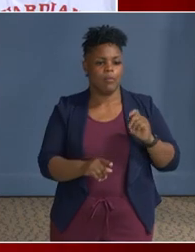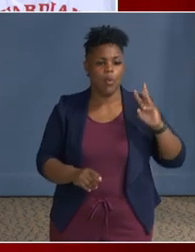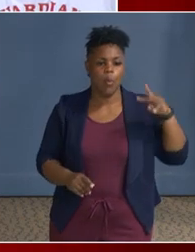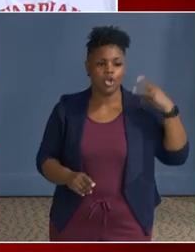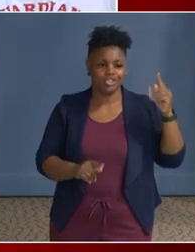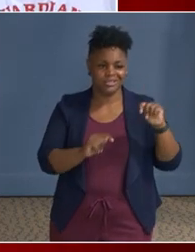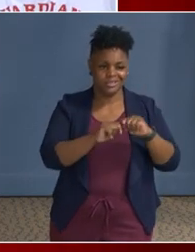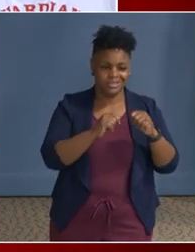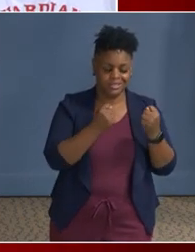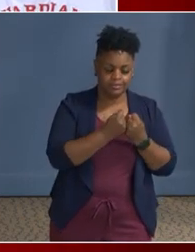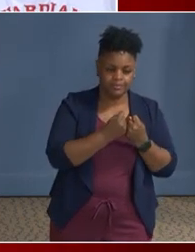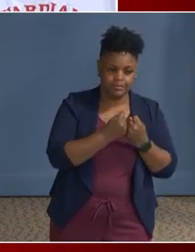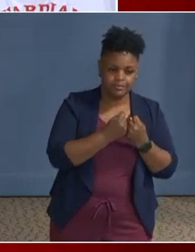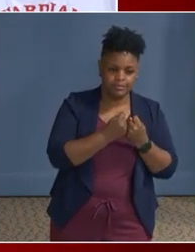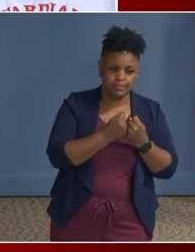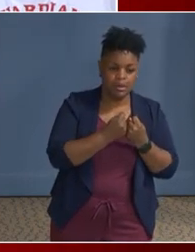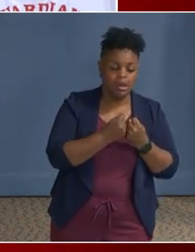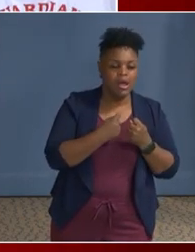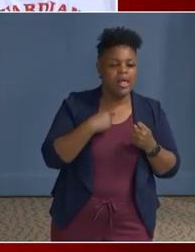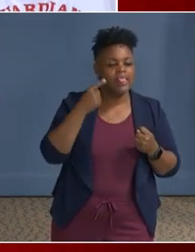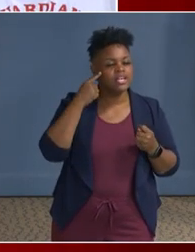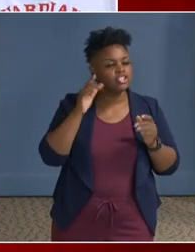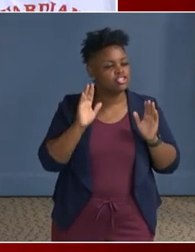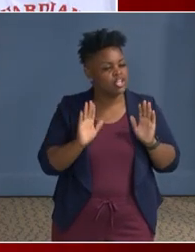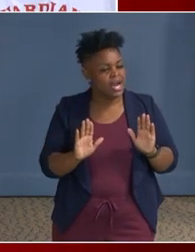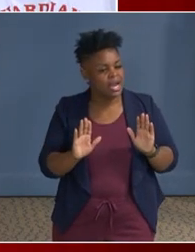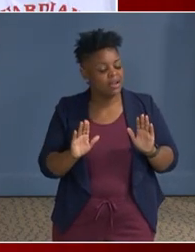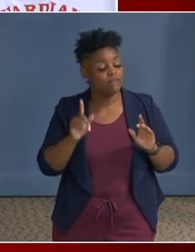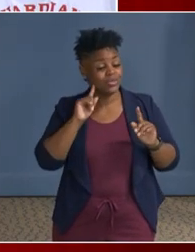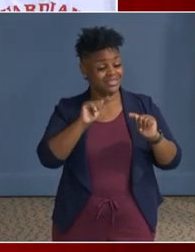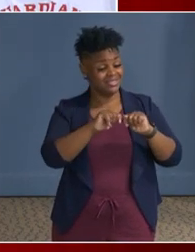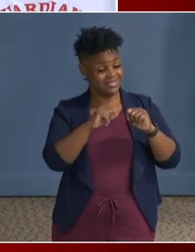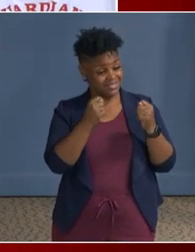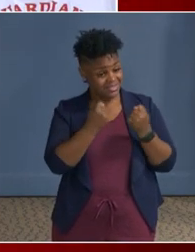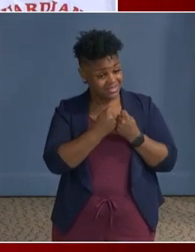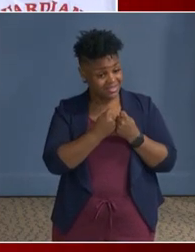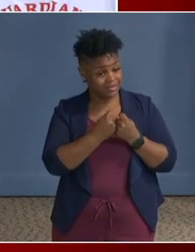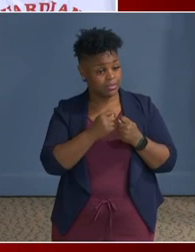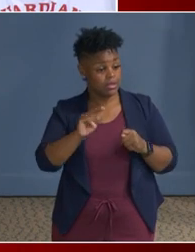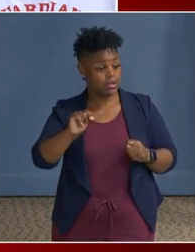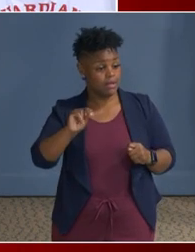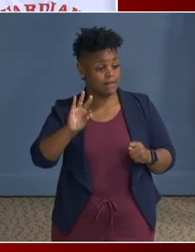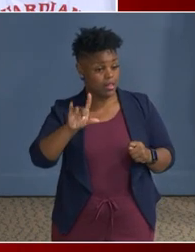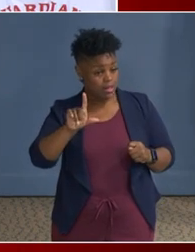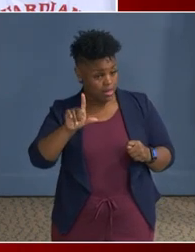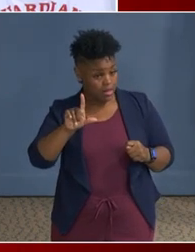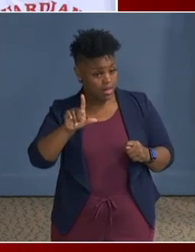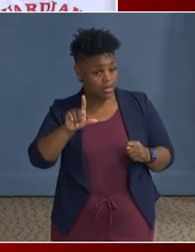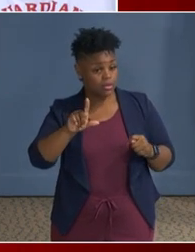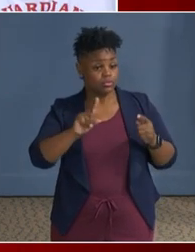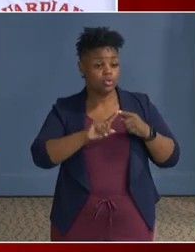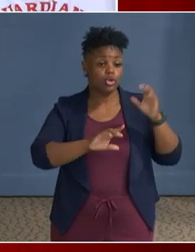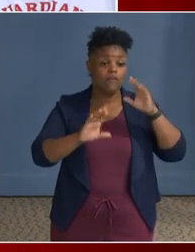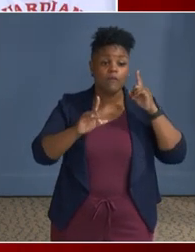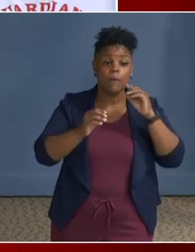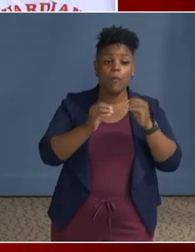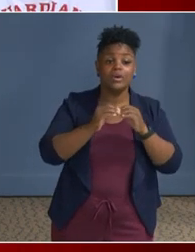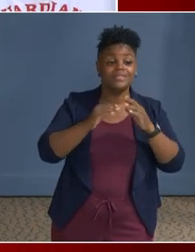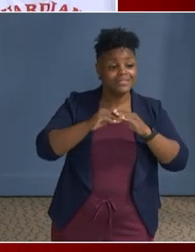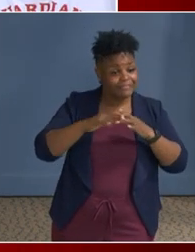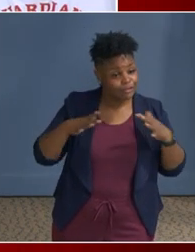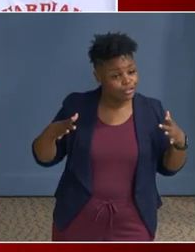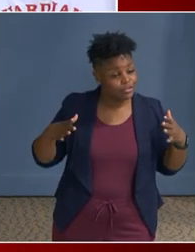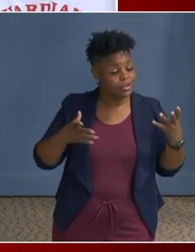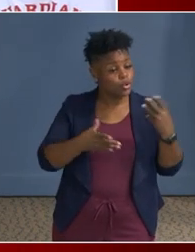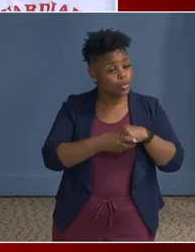great opportunity for the team in the league to look for more diversity in their ownership. And I hope that they